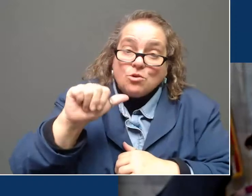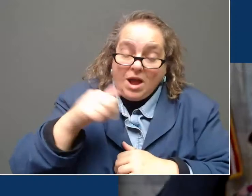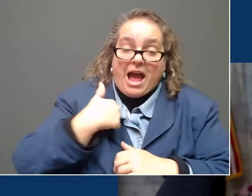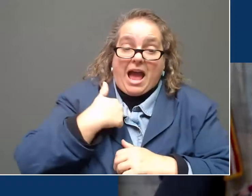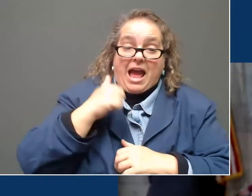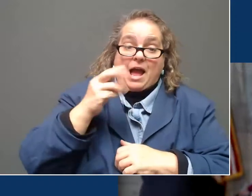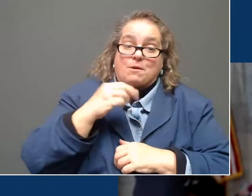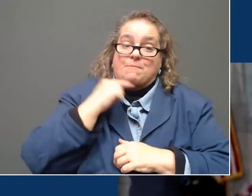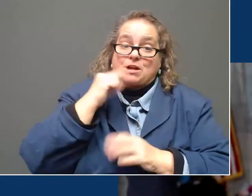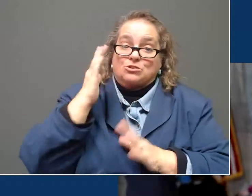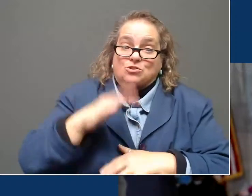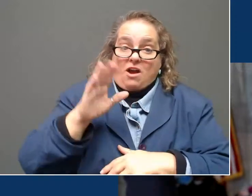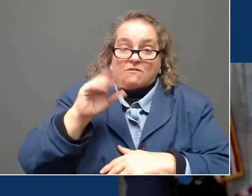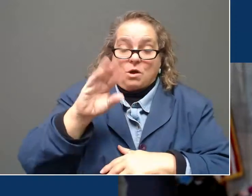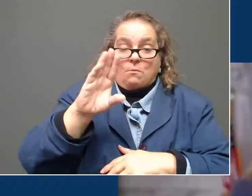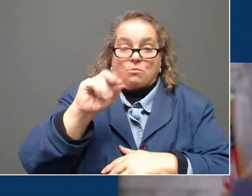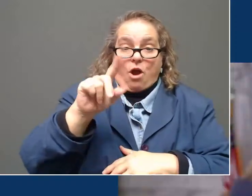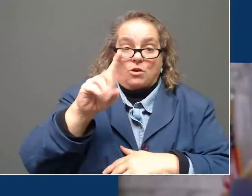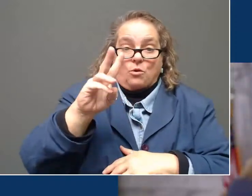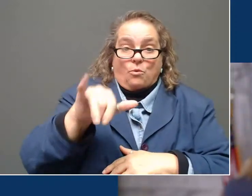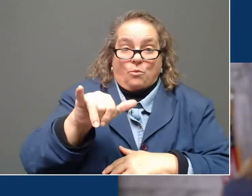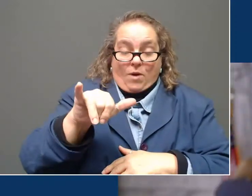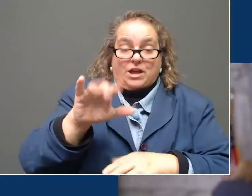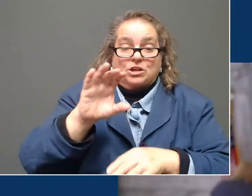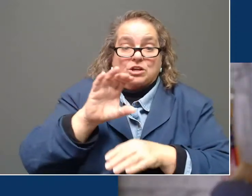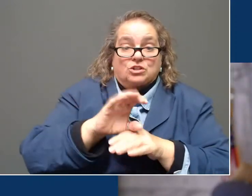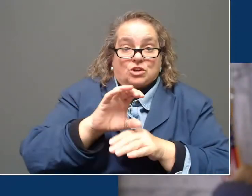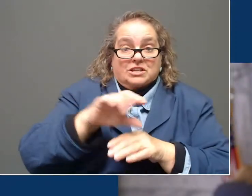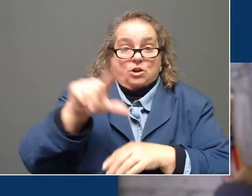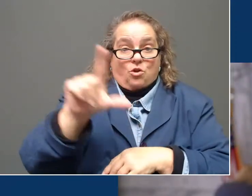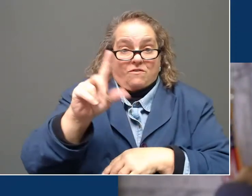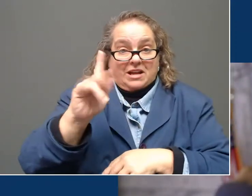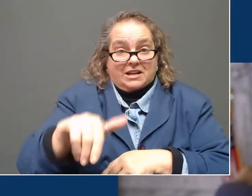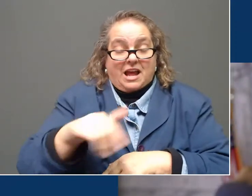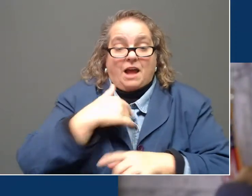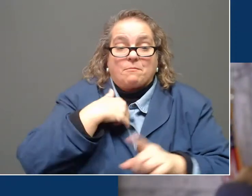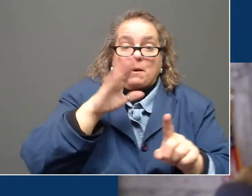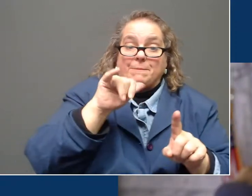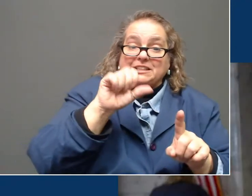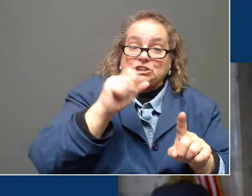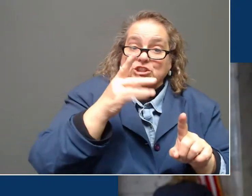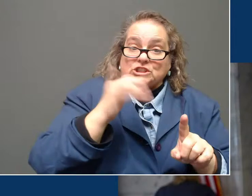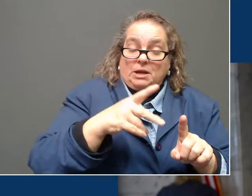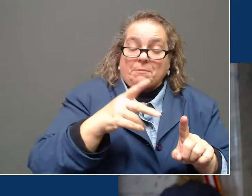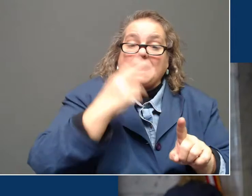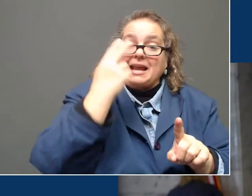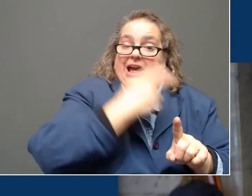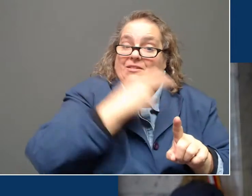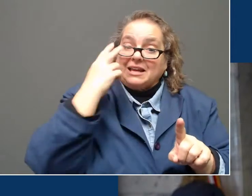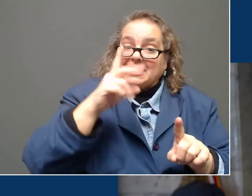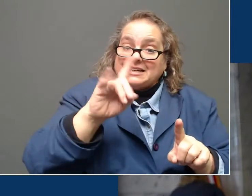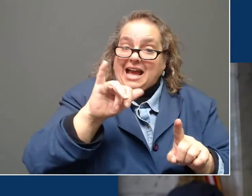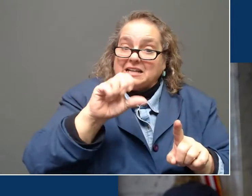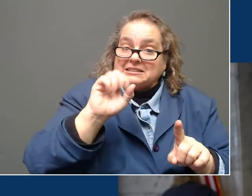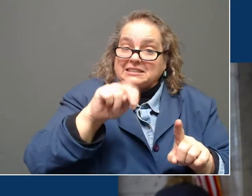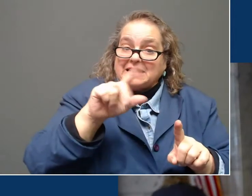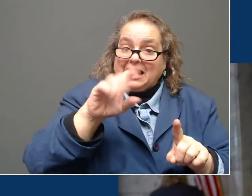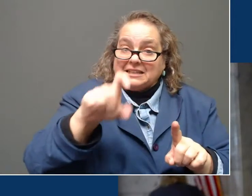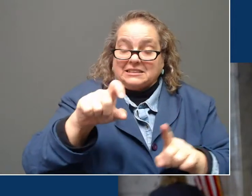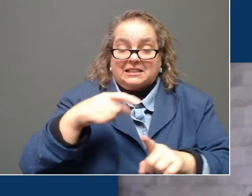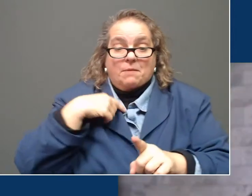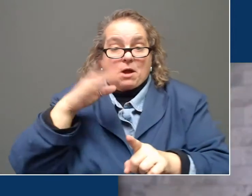us plant the flags today to honor the newly lost. But to see